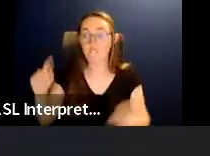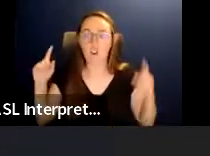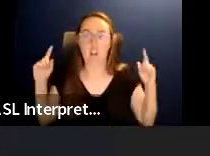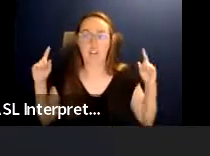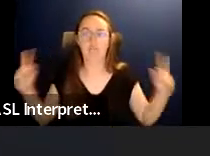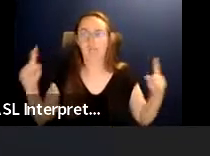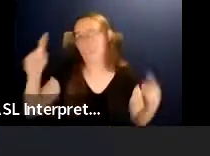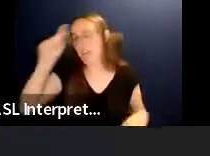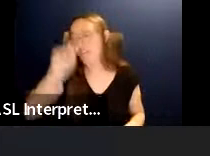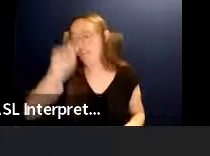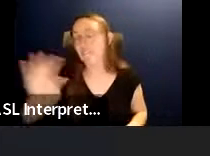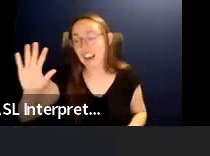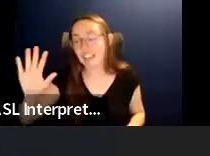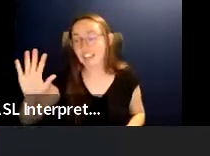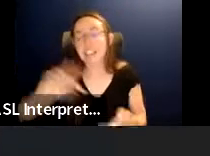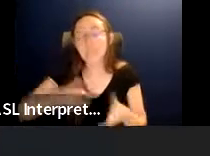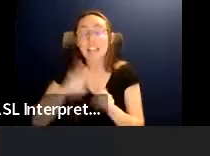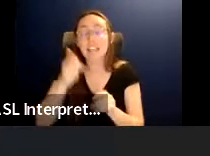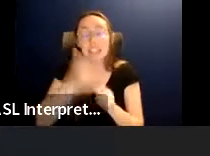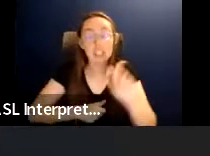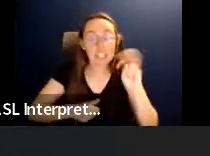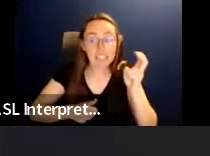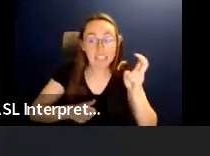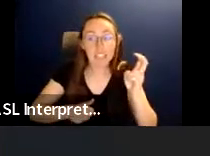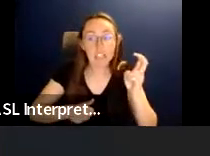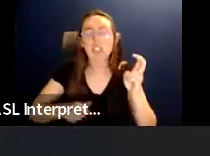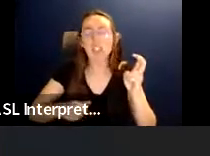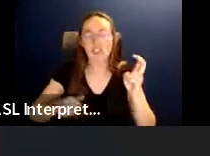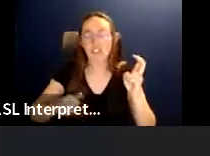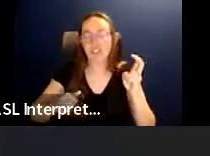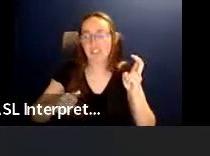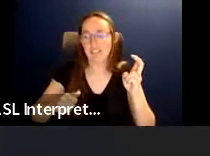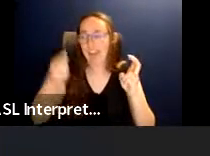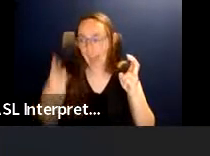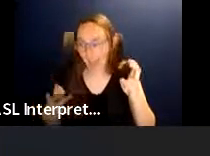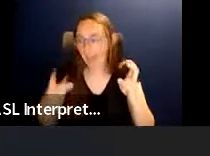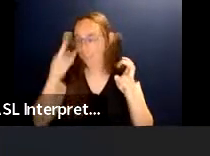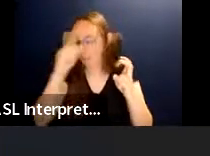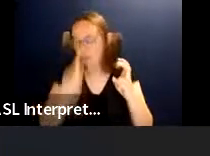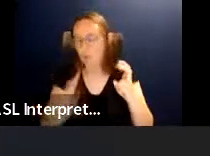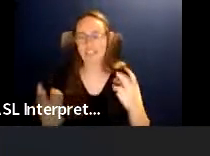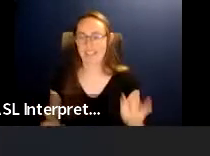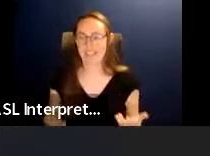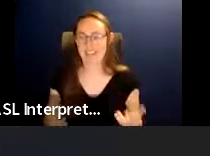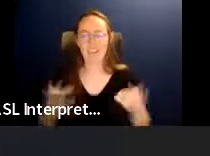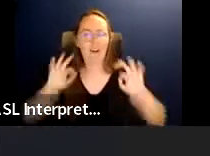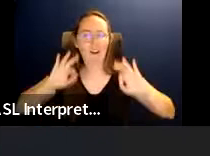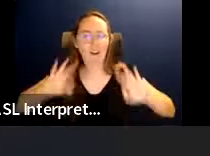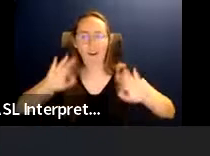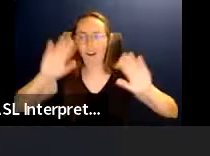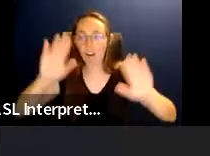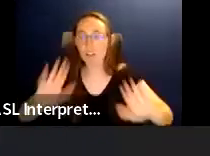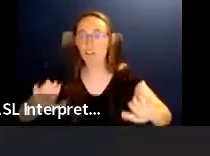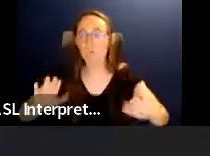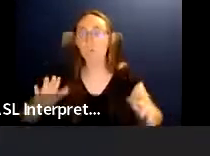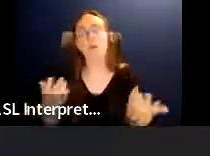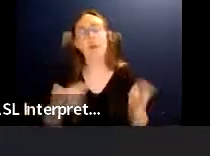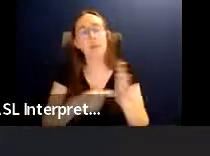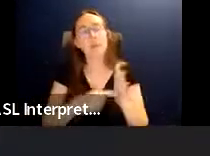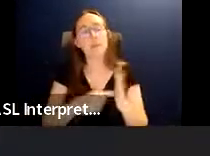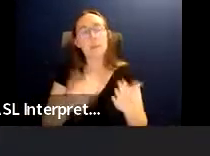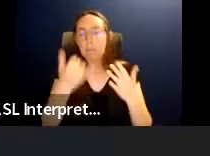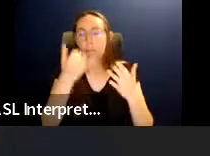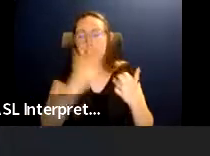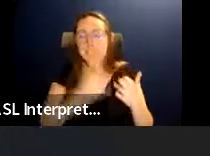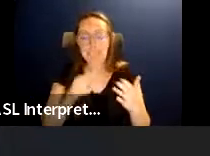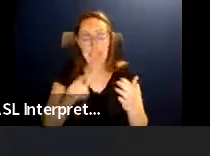an inch. And what's great about that is, let's say you make a mistake and you put something together with this really